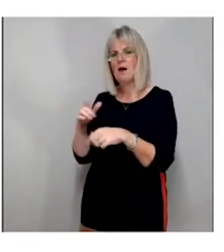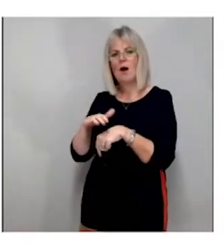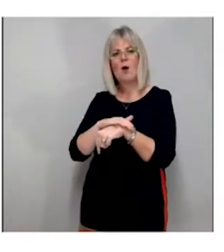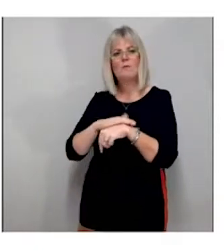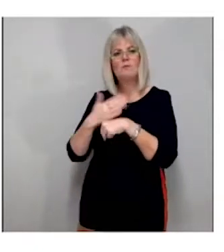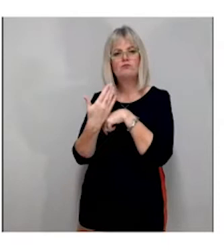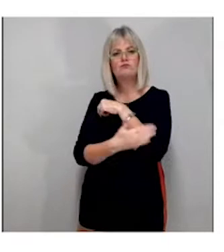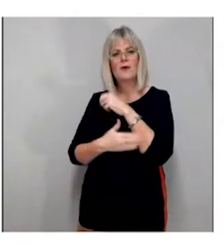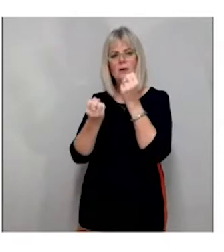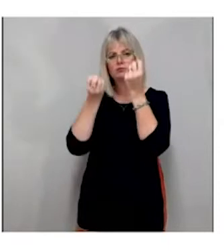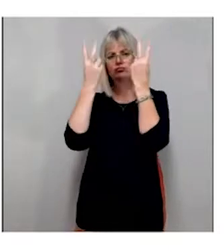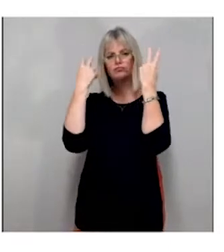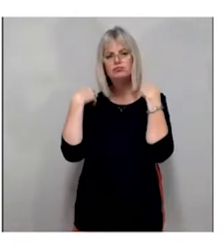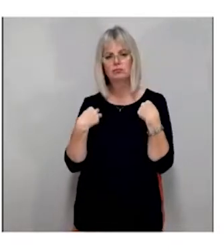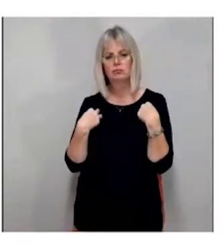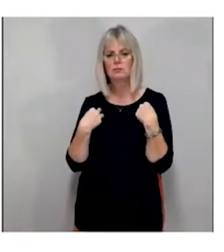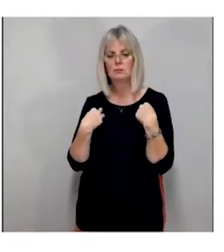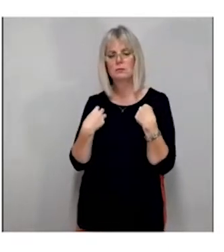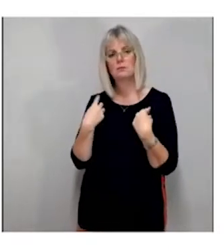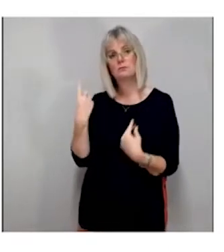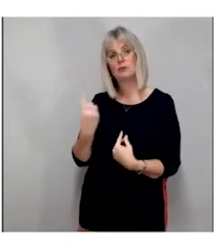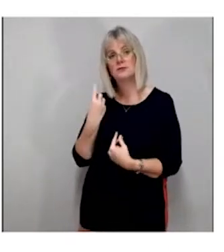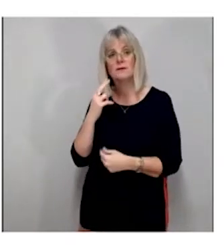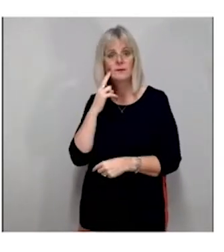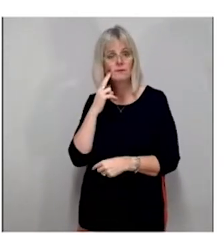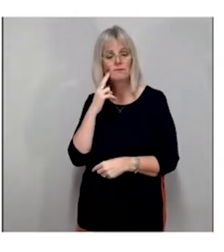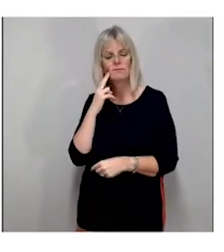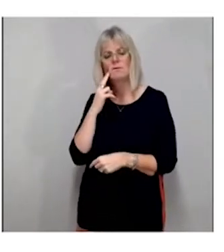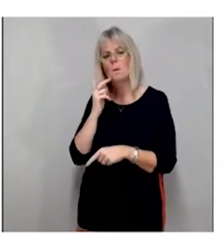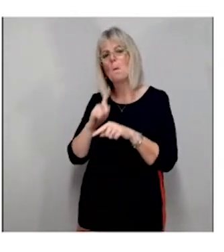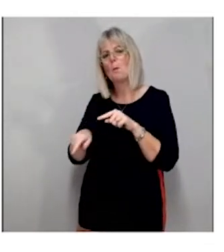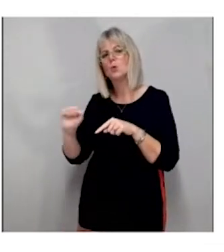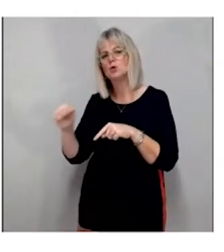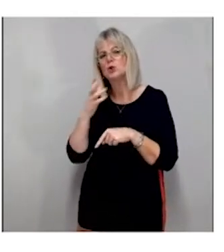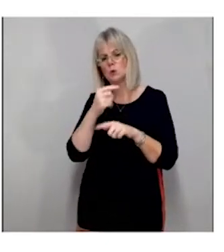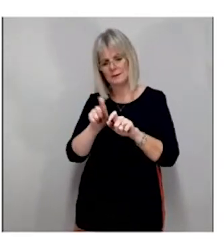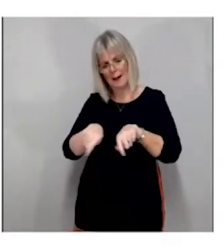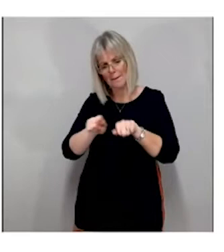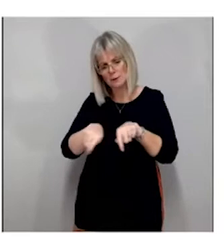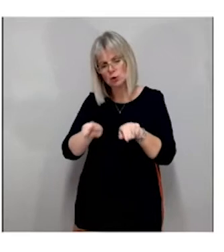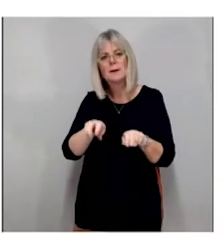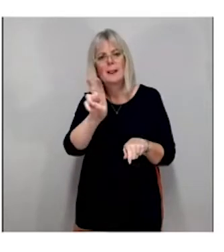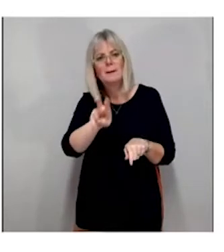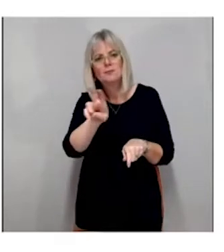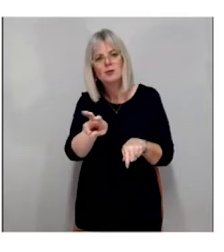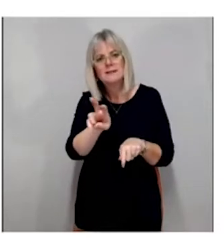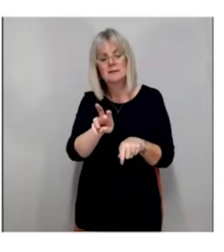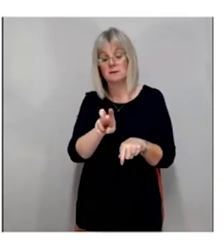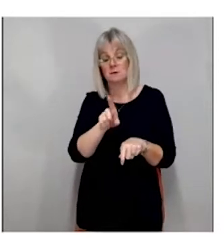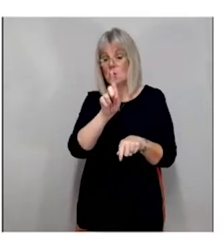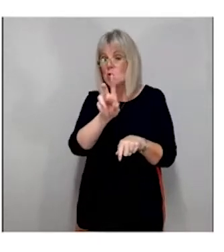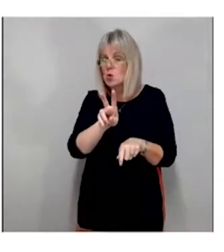deaf. Swetha primarily uses captioning and lip reading in meetings. And lip reading is hard work. It's